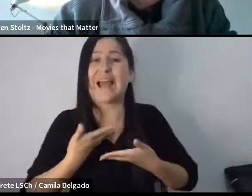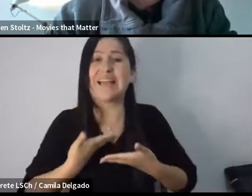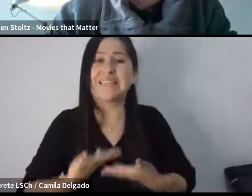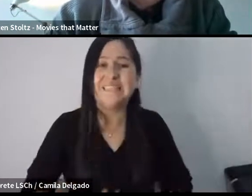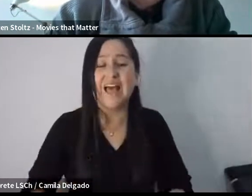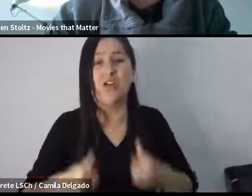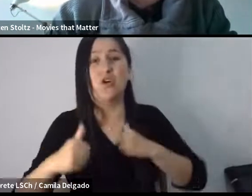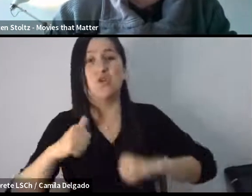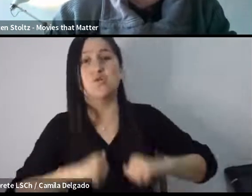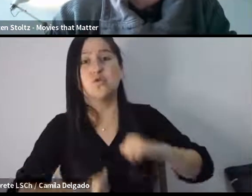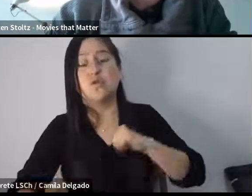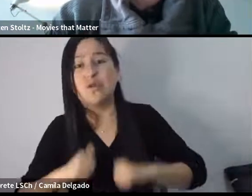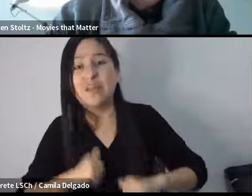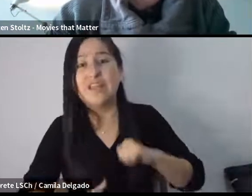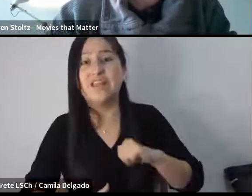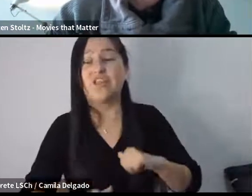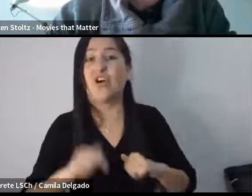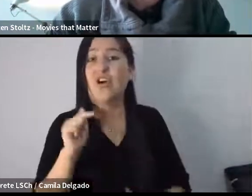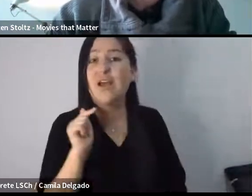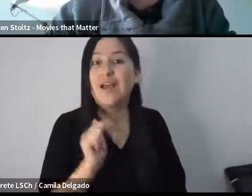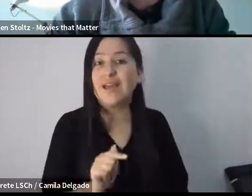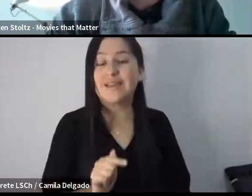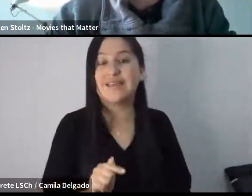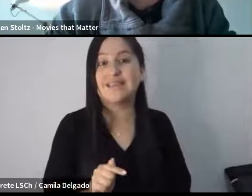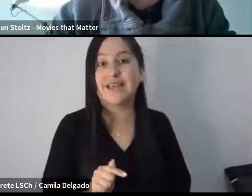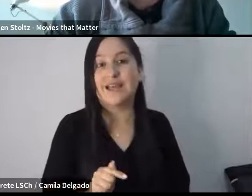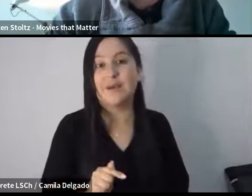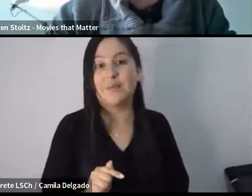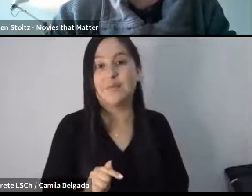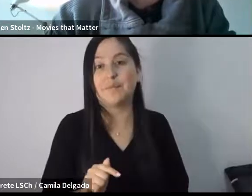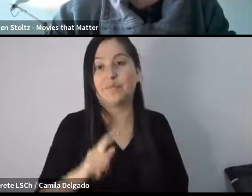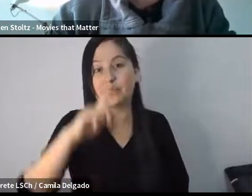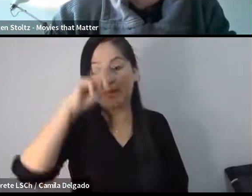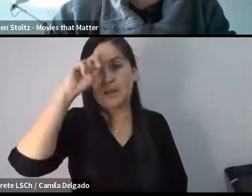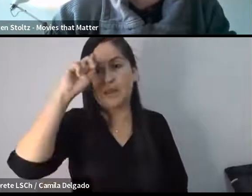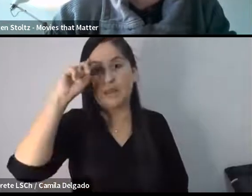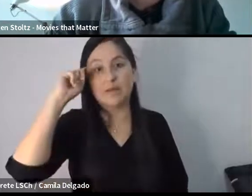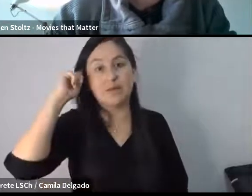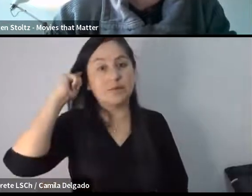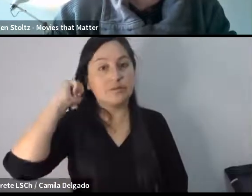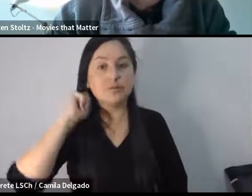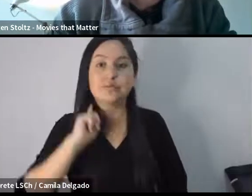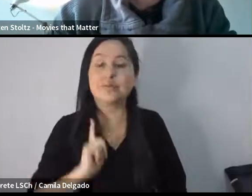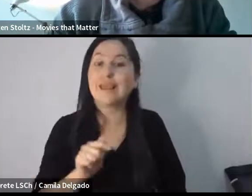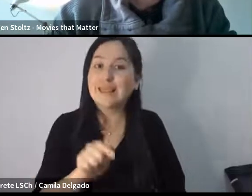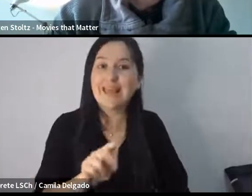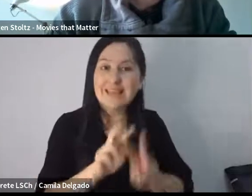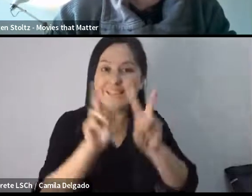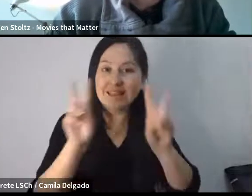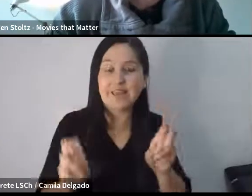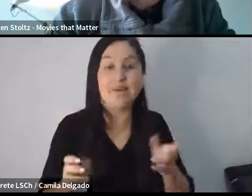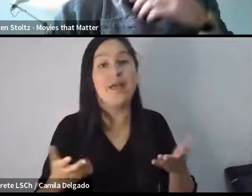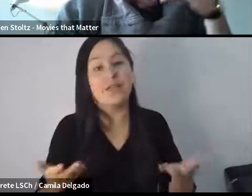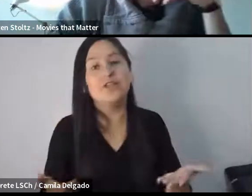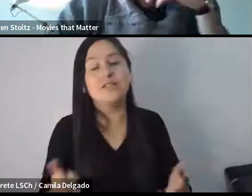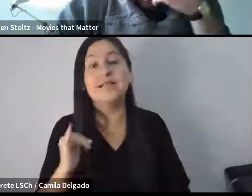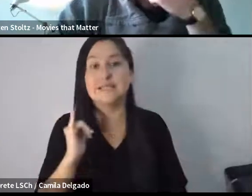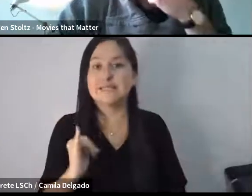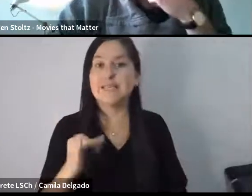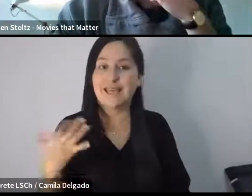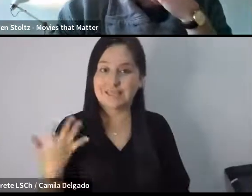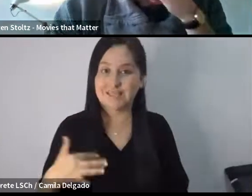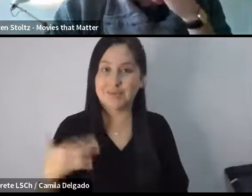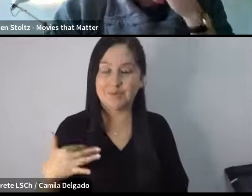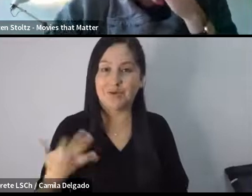the problematic anymore. So it's really, I think that it's important to think that way, to like find films